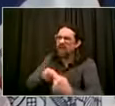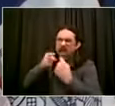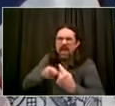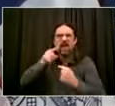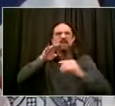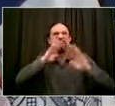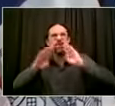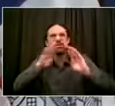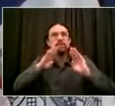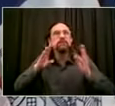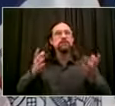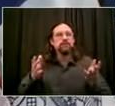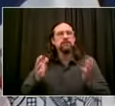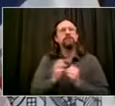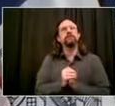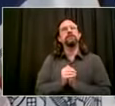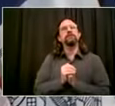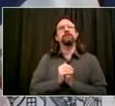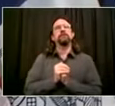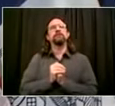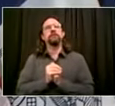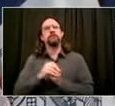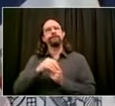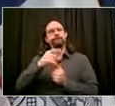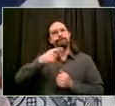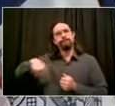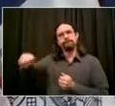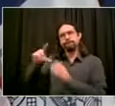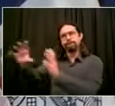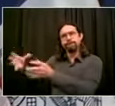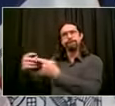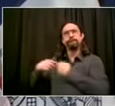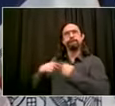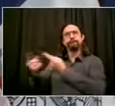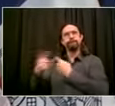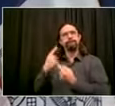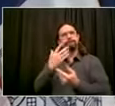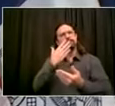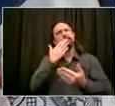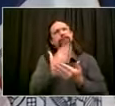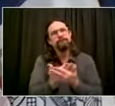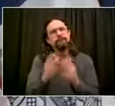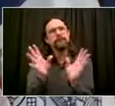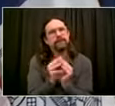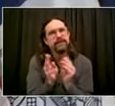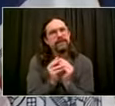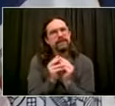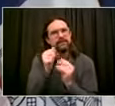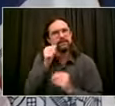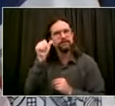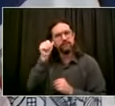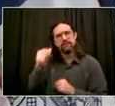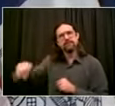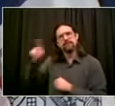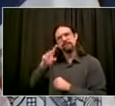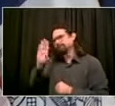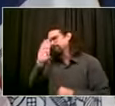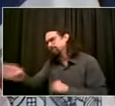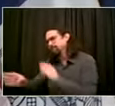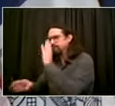through everything that had happened from the beginning of the pandemic and how painful it's been for everyone and